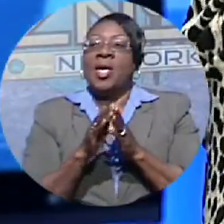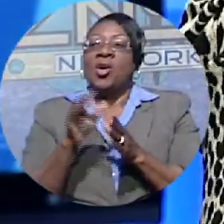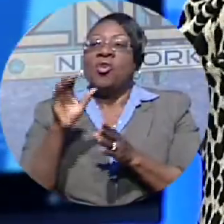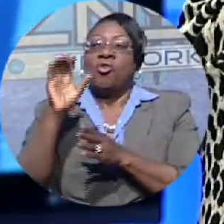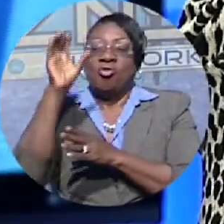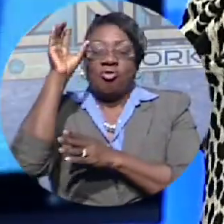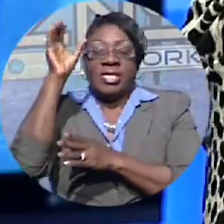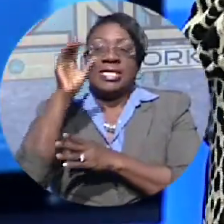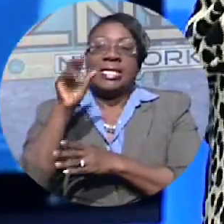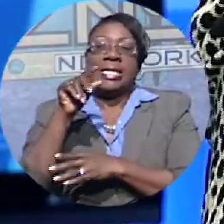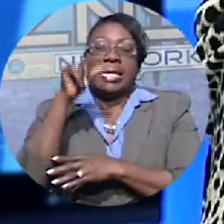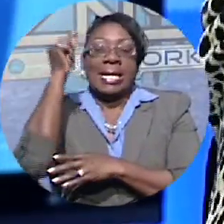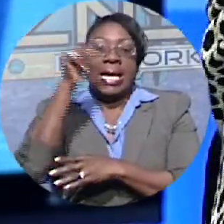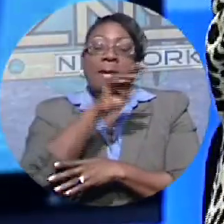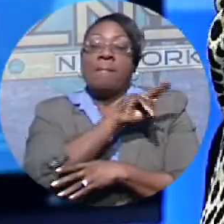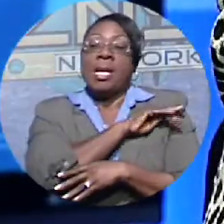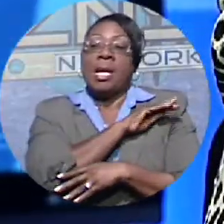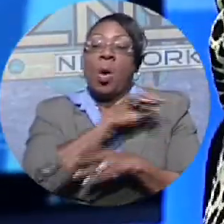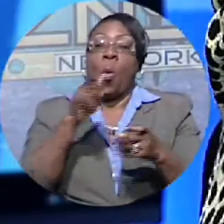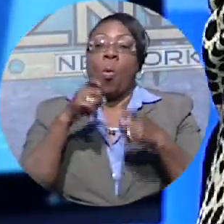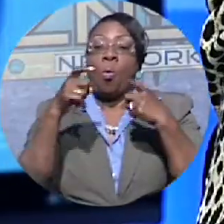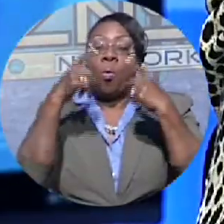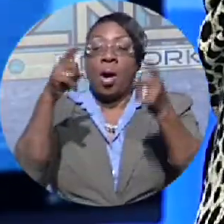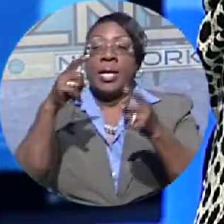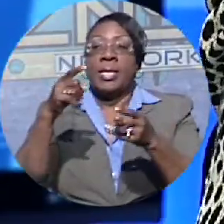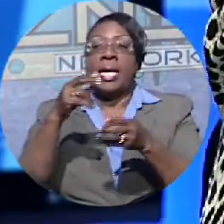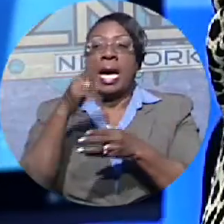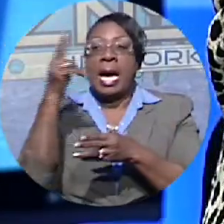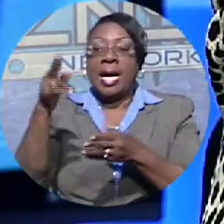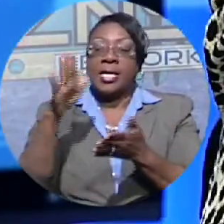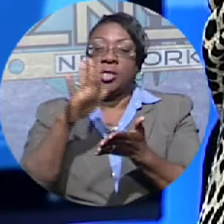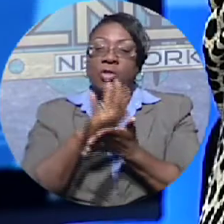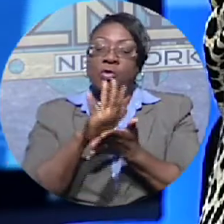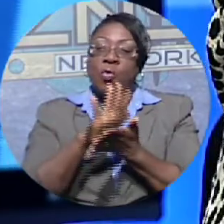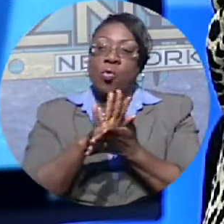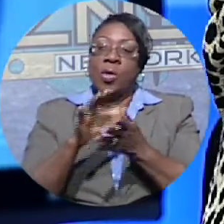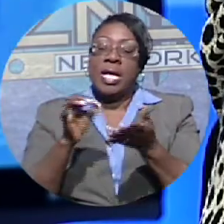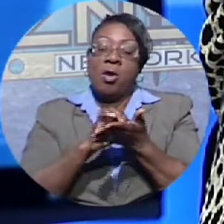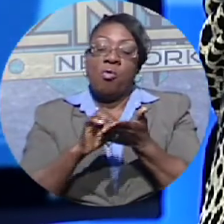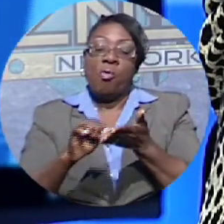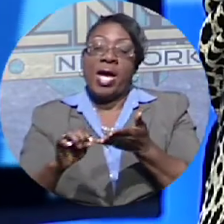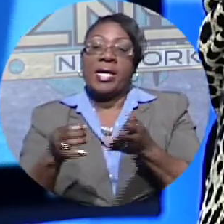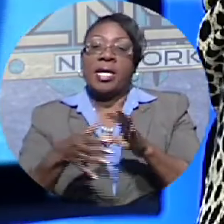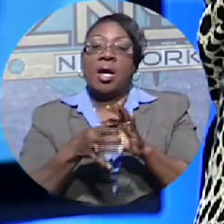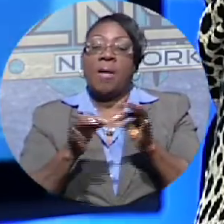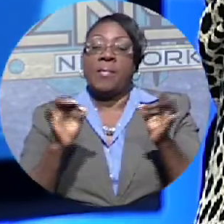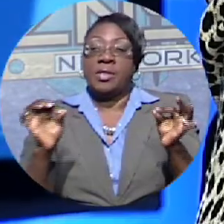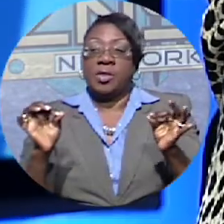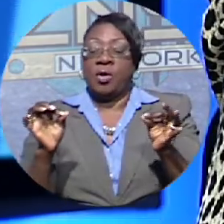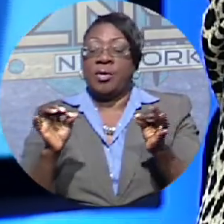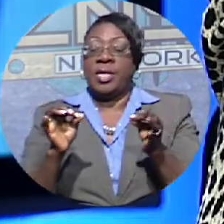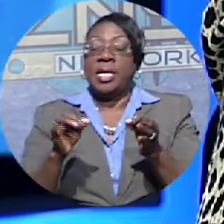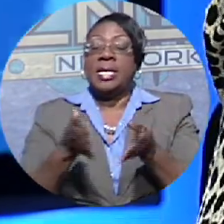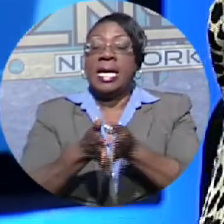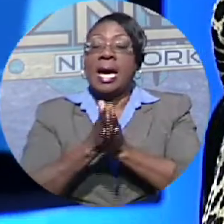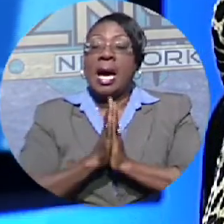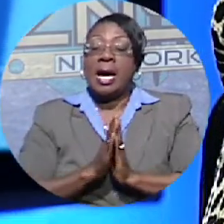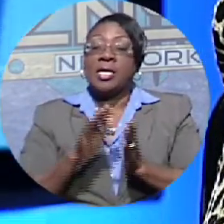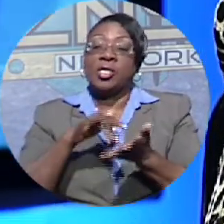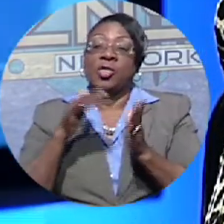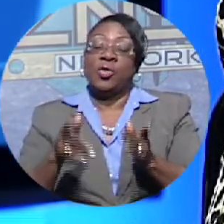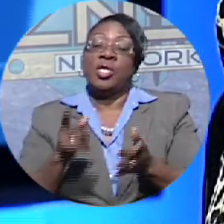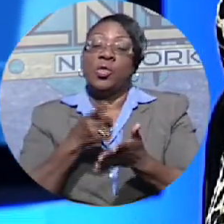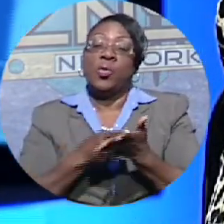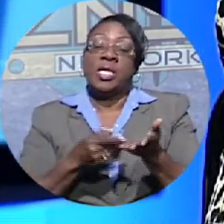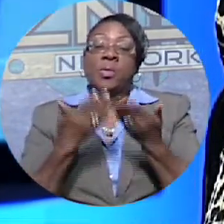Christian Glenn Miller won the Mangrove Key High School Career Day essay competition. The competition asked the Andros students what they were thankful